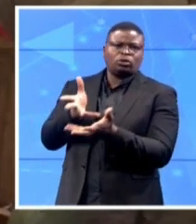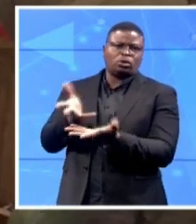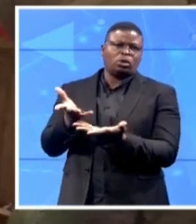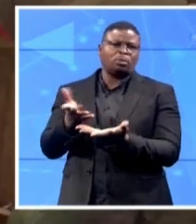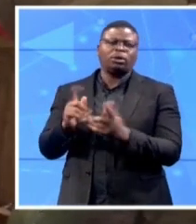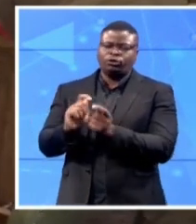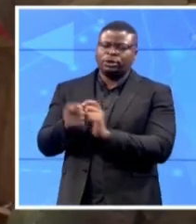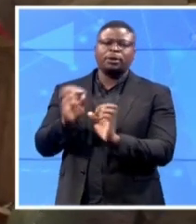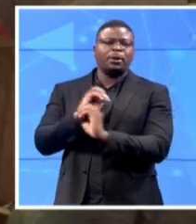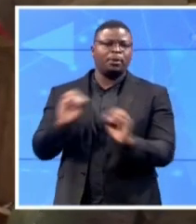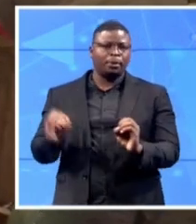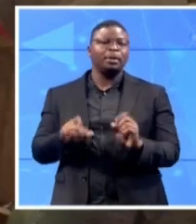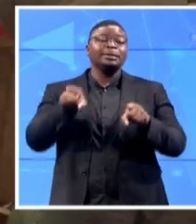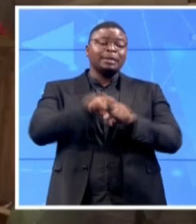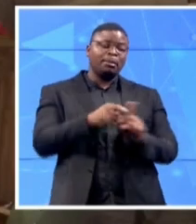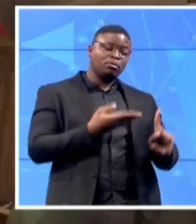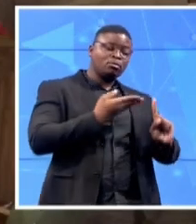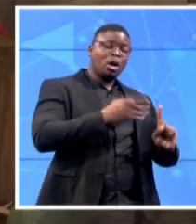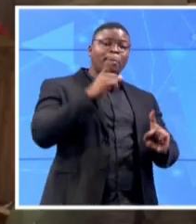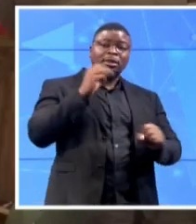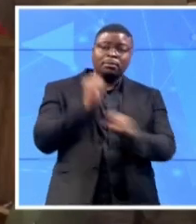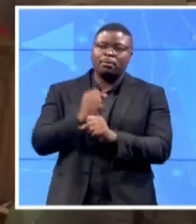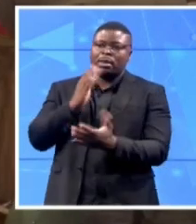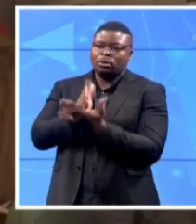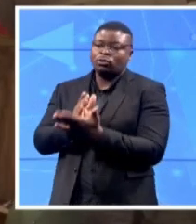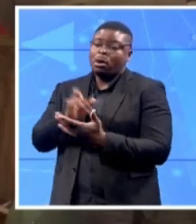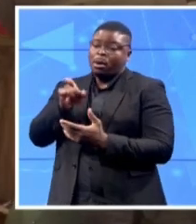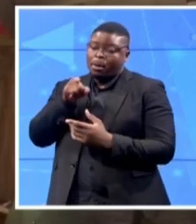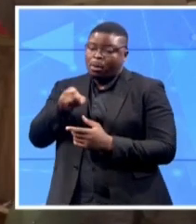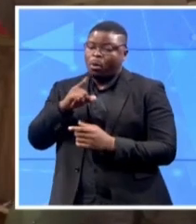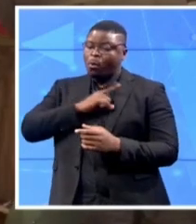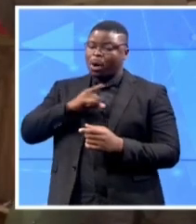was taken to hospital after that shot was felt,